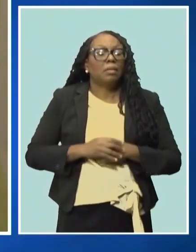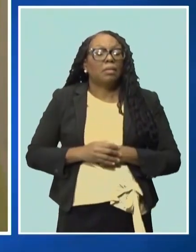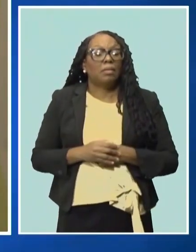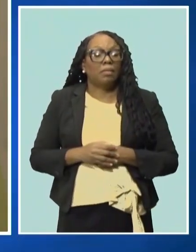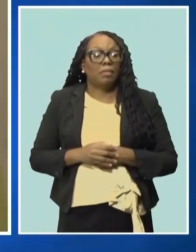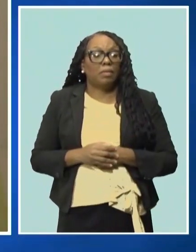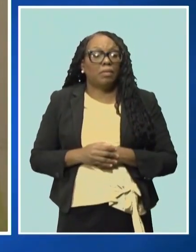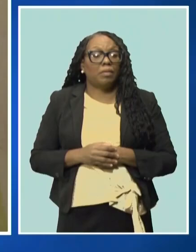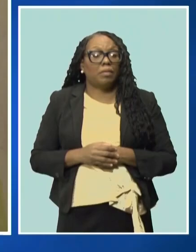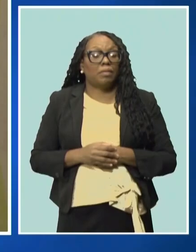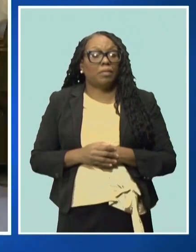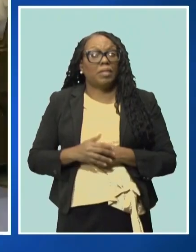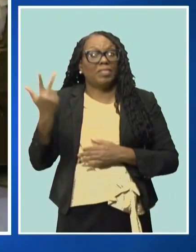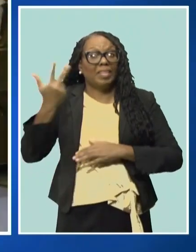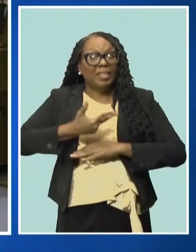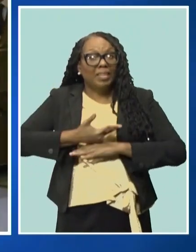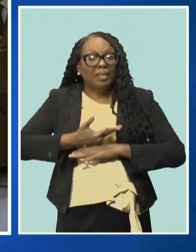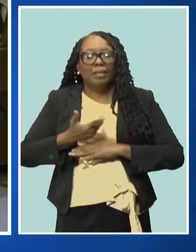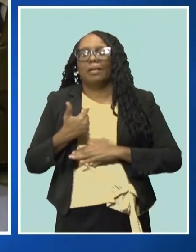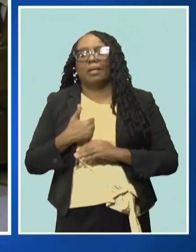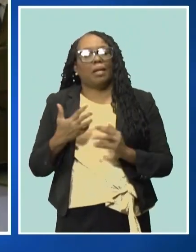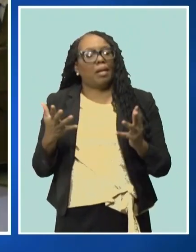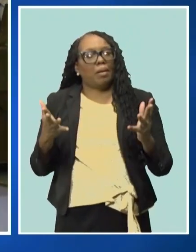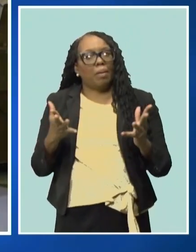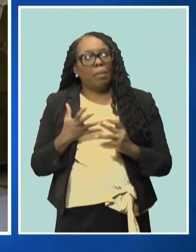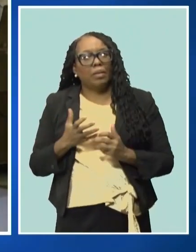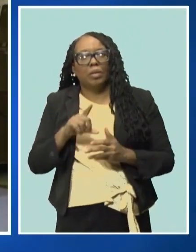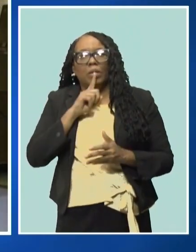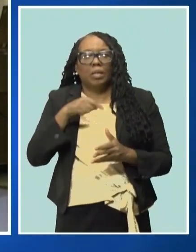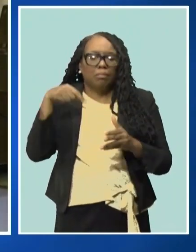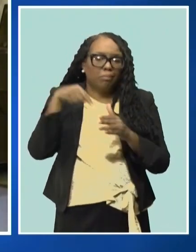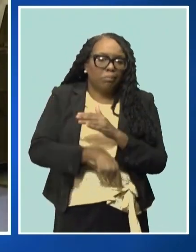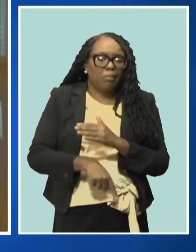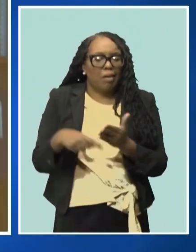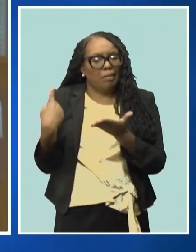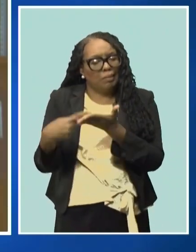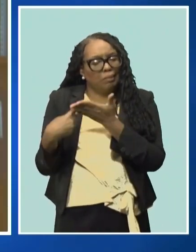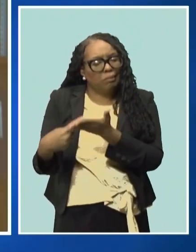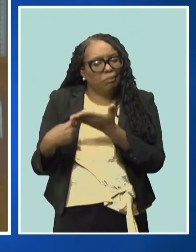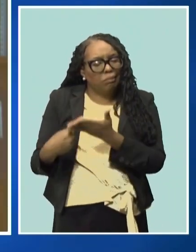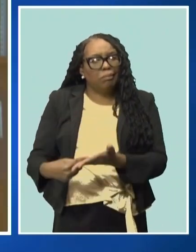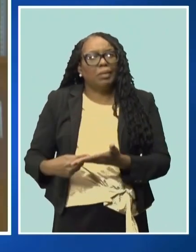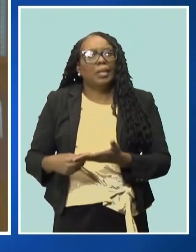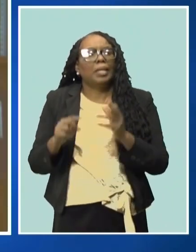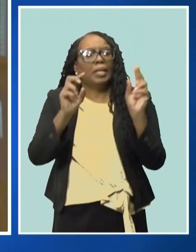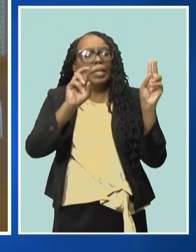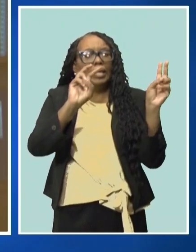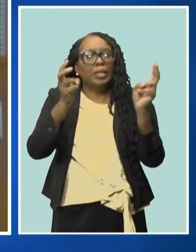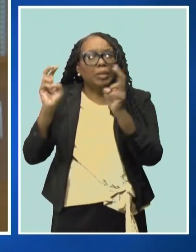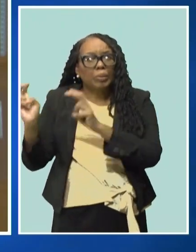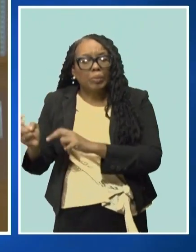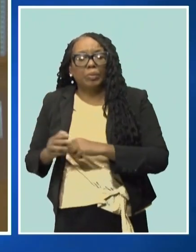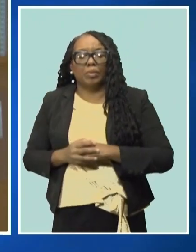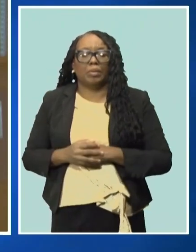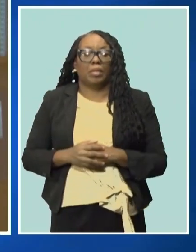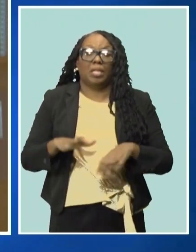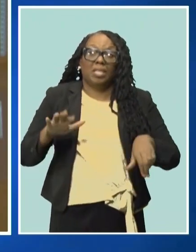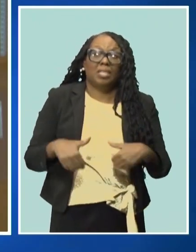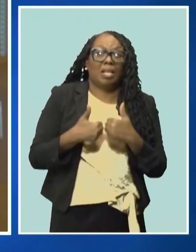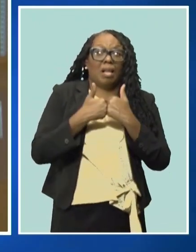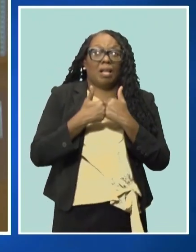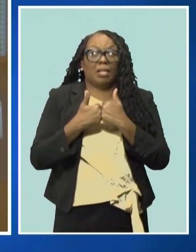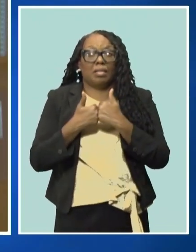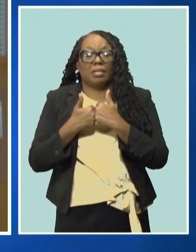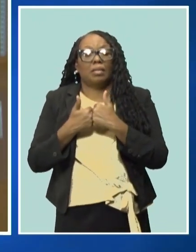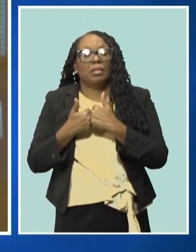days, I encourage you to delve into the issues, opportunities, and challenges associated with just transition.